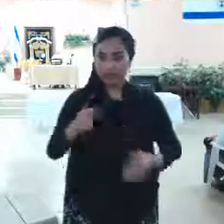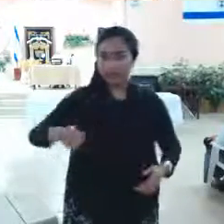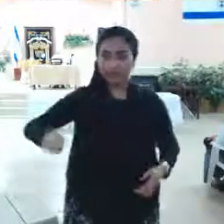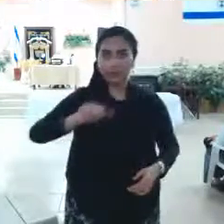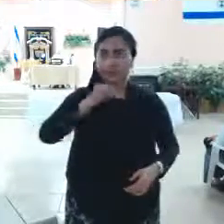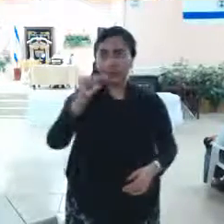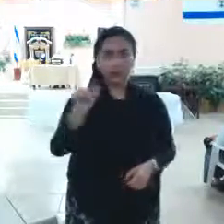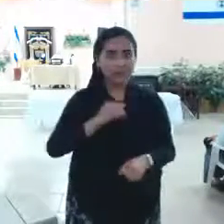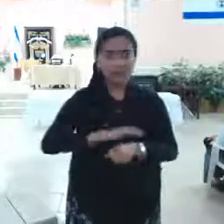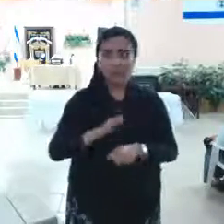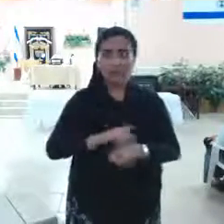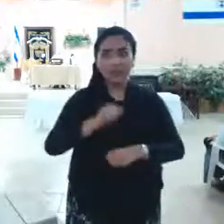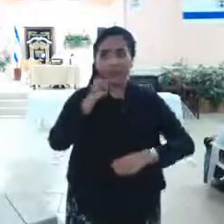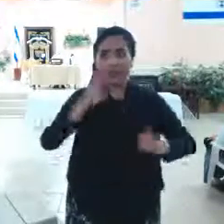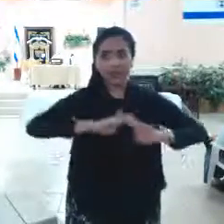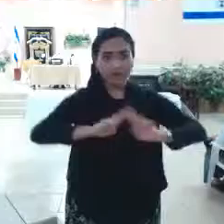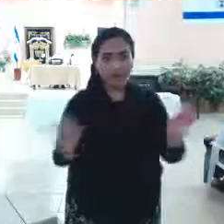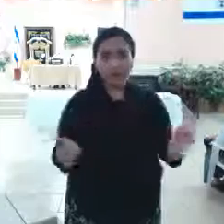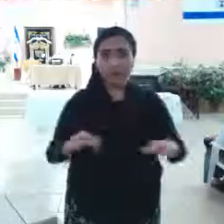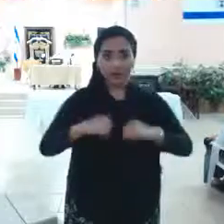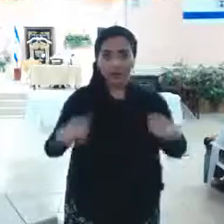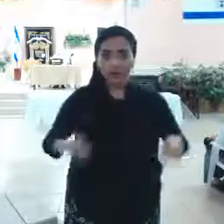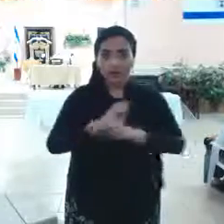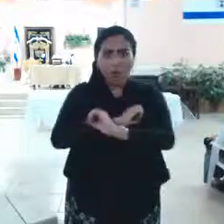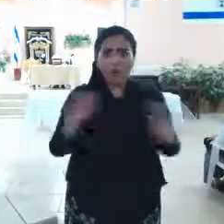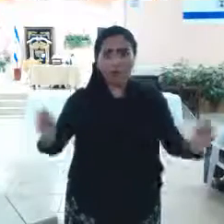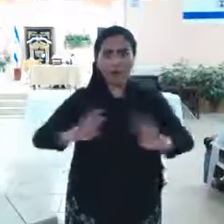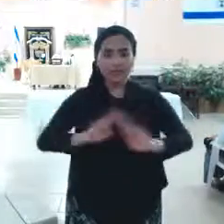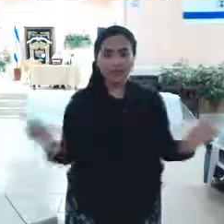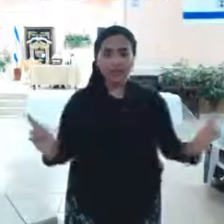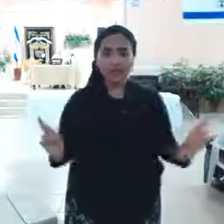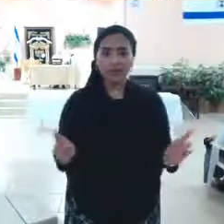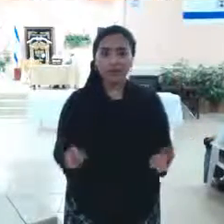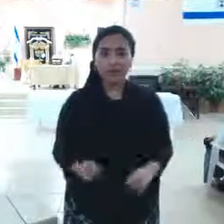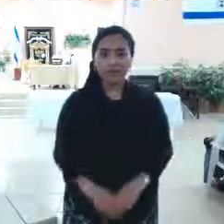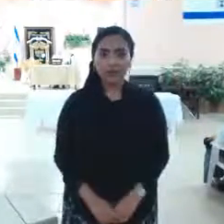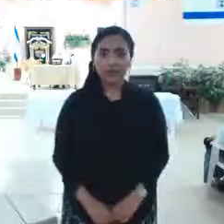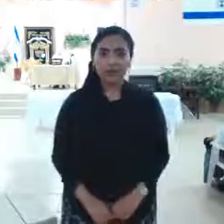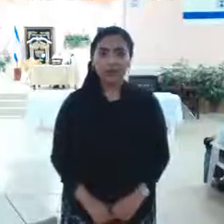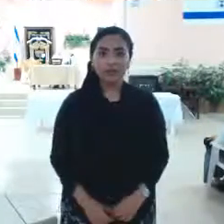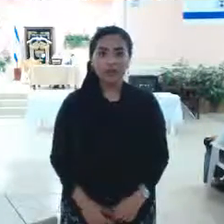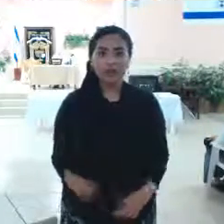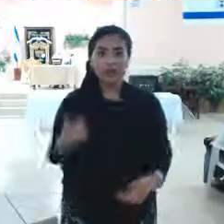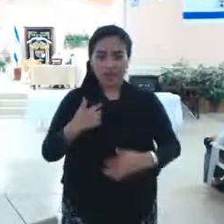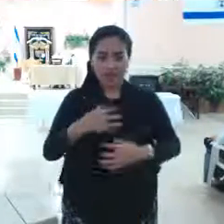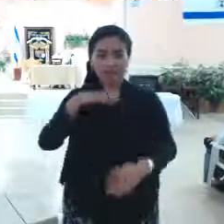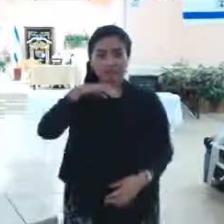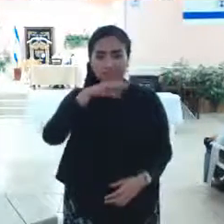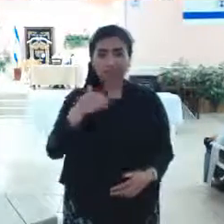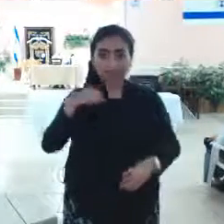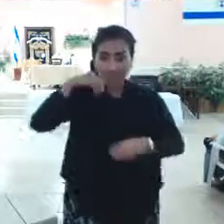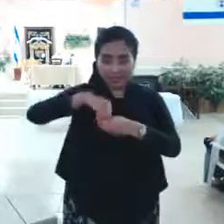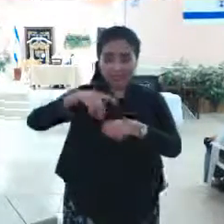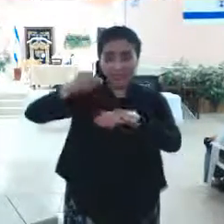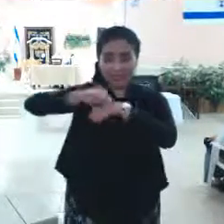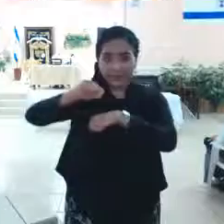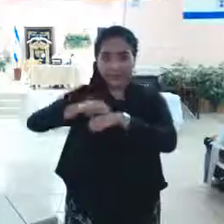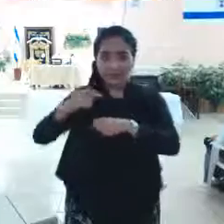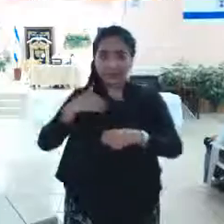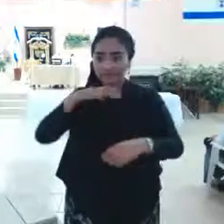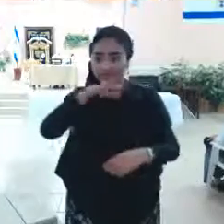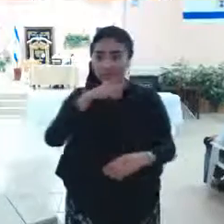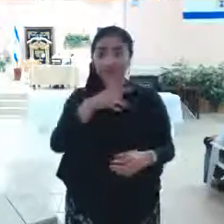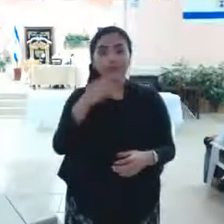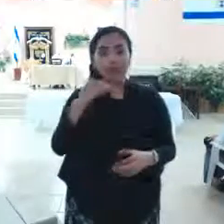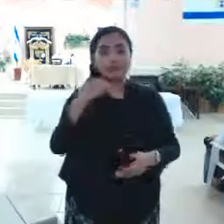clear. They were not ready. The Kohanim, the Levites, almost anyone was ready. There was filthiness in the